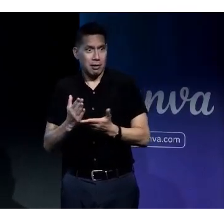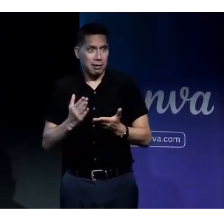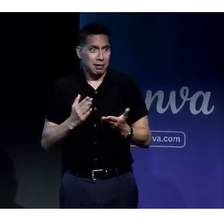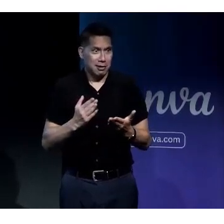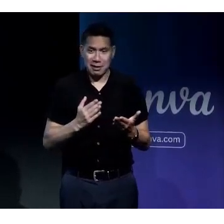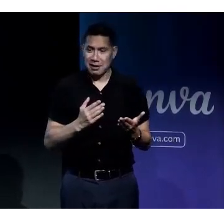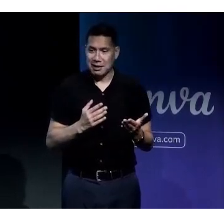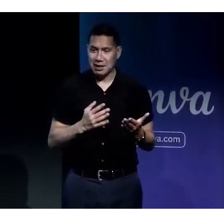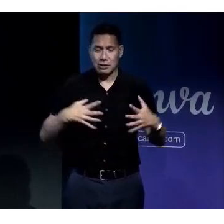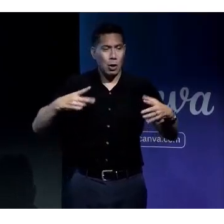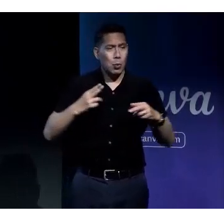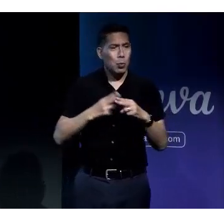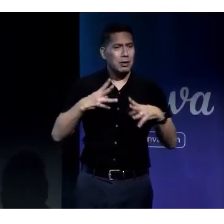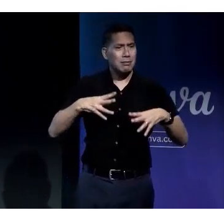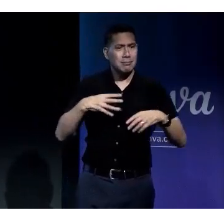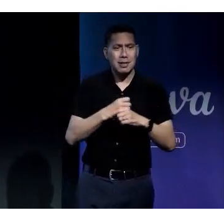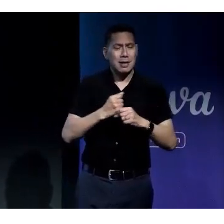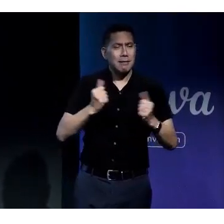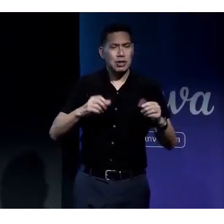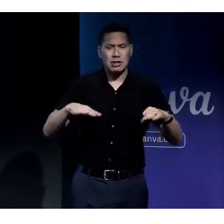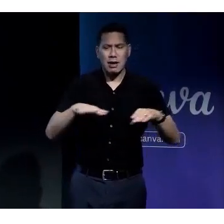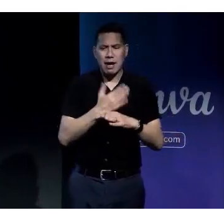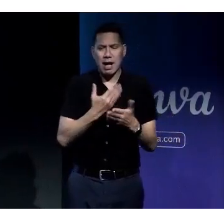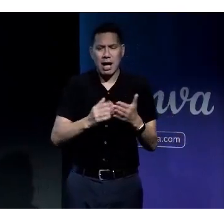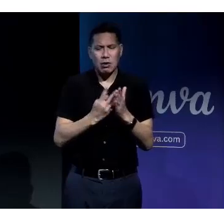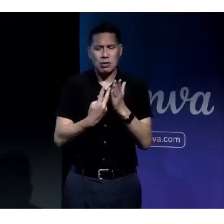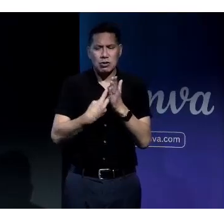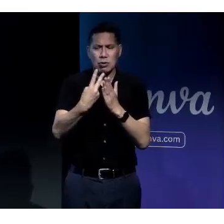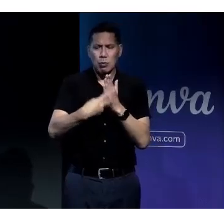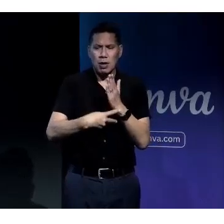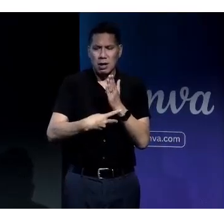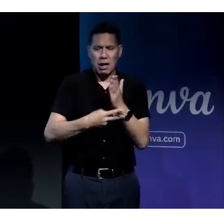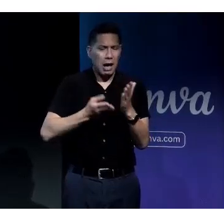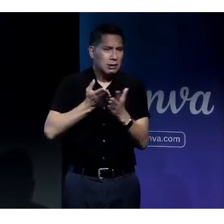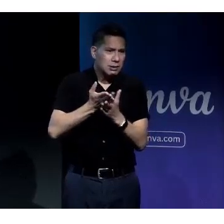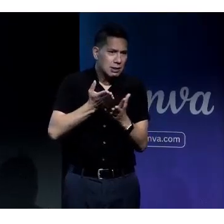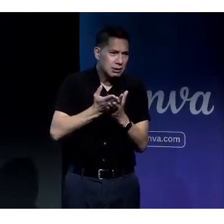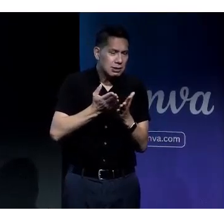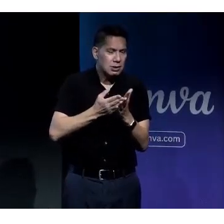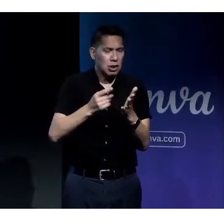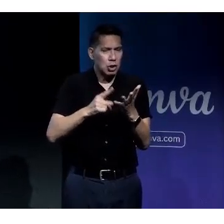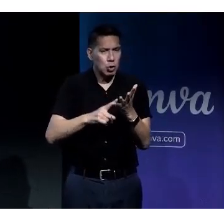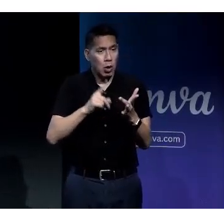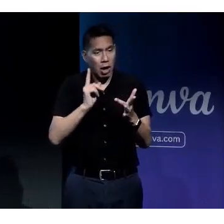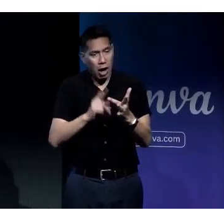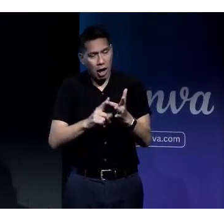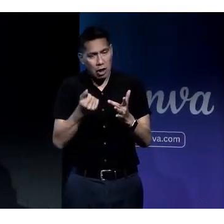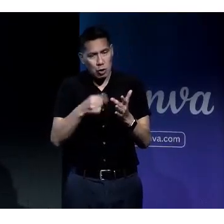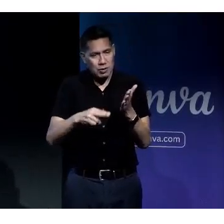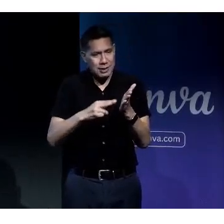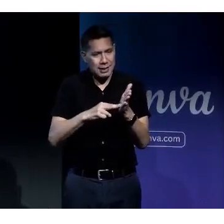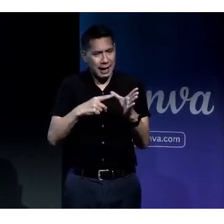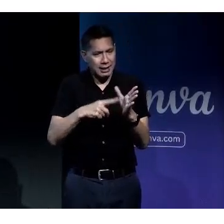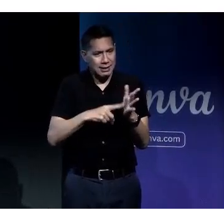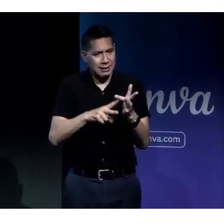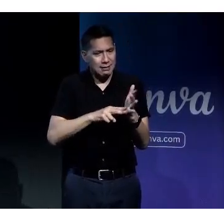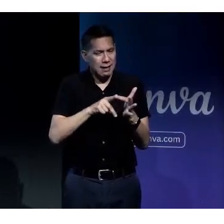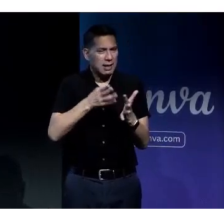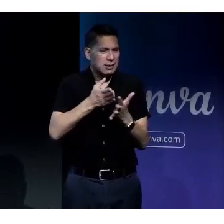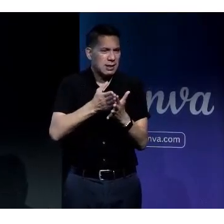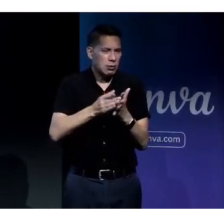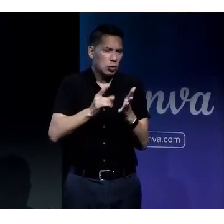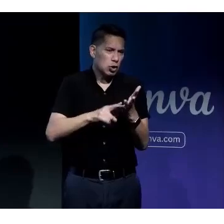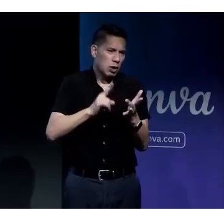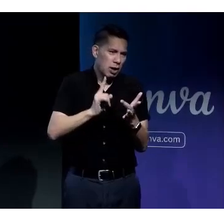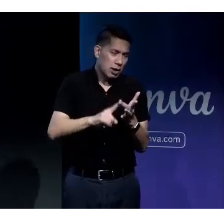as a quick recap, we chatted about how software accesses info about UI using those native accessibility APIs, and